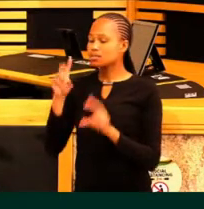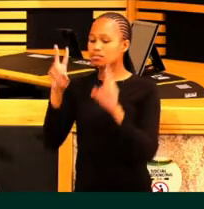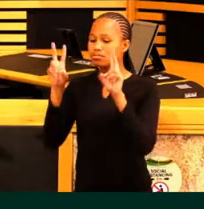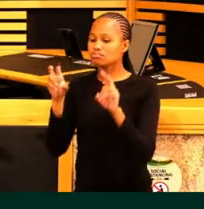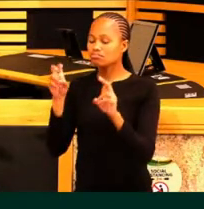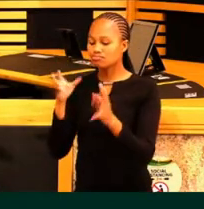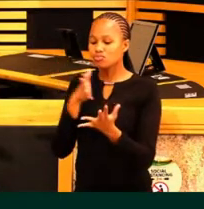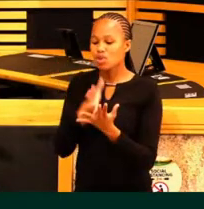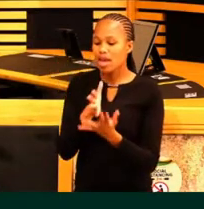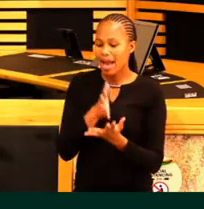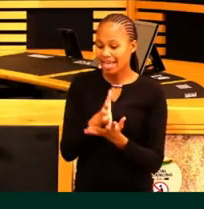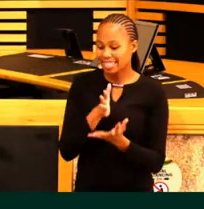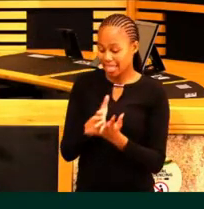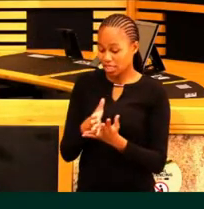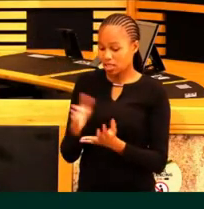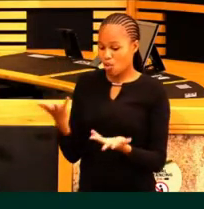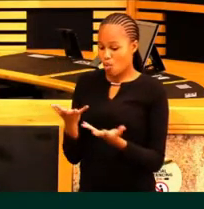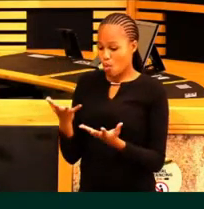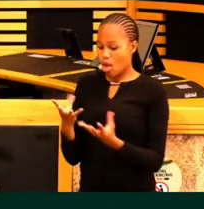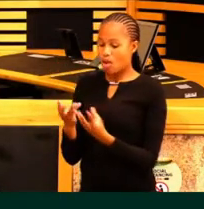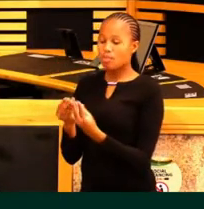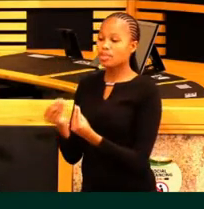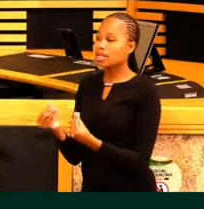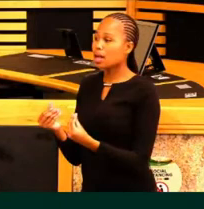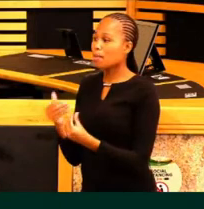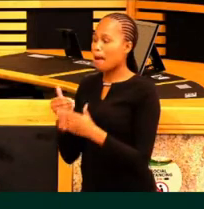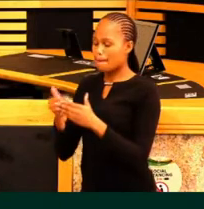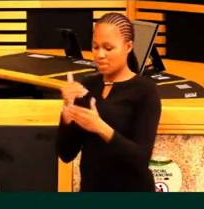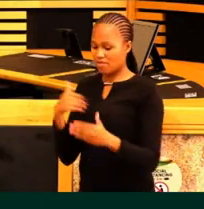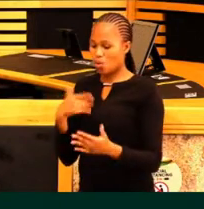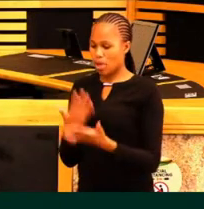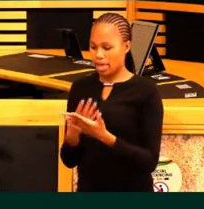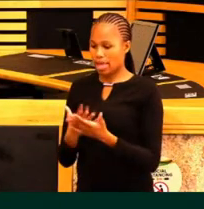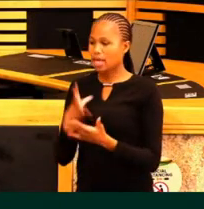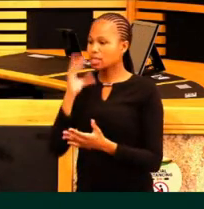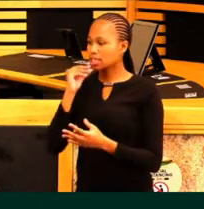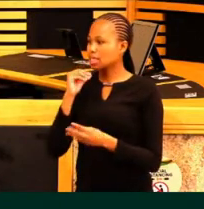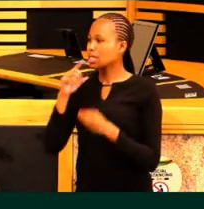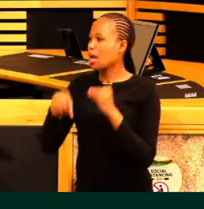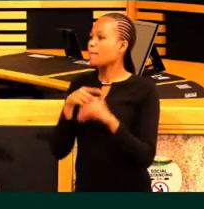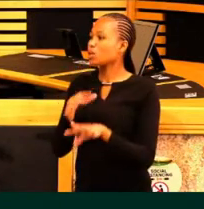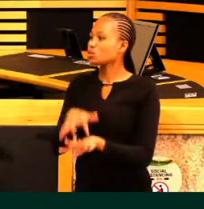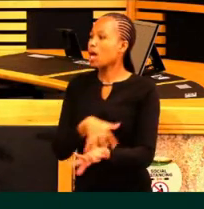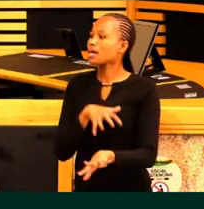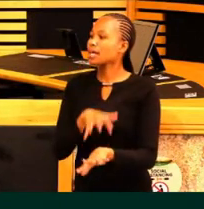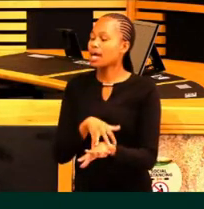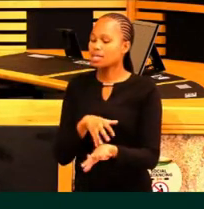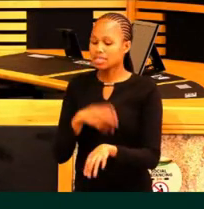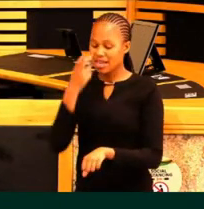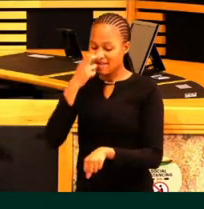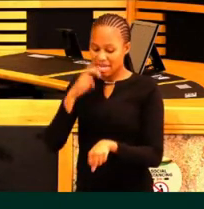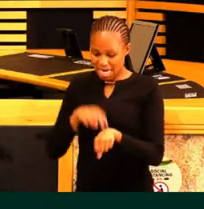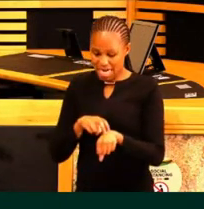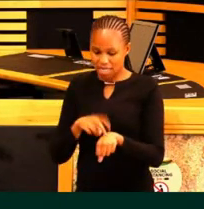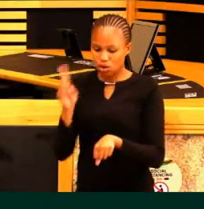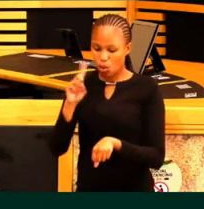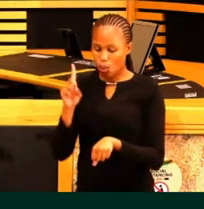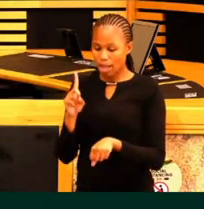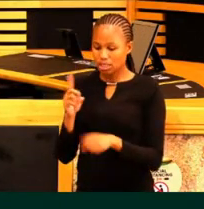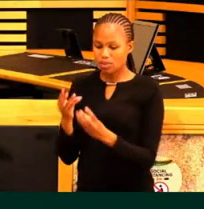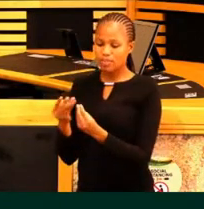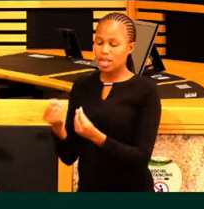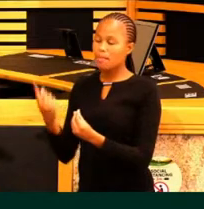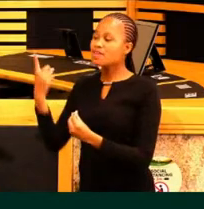access to land before we can speak on agriculture we first need land to work on